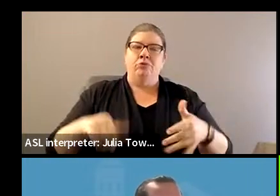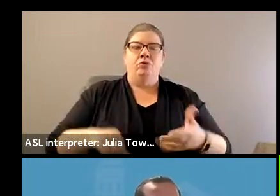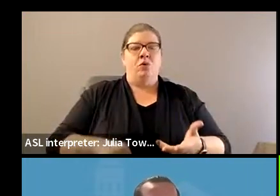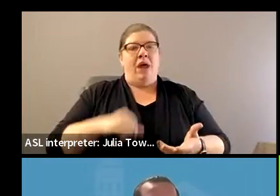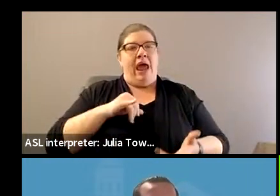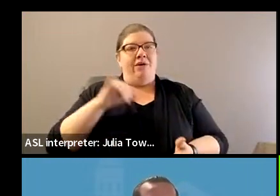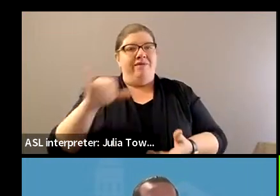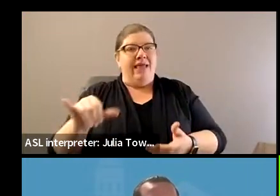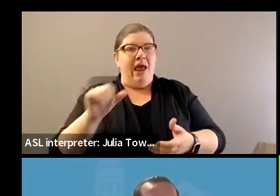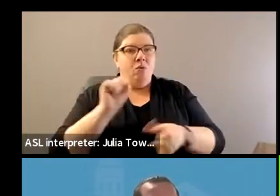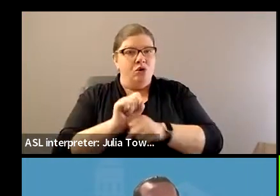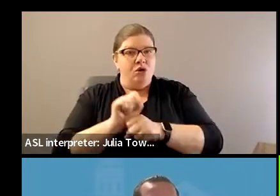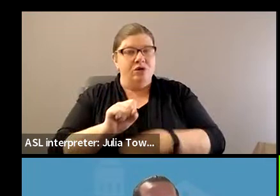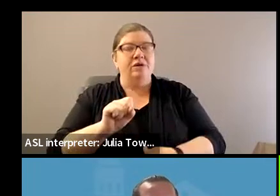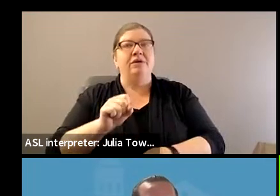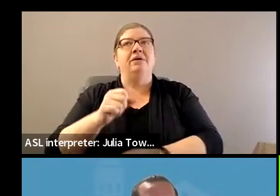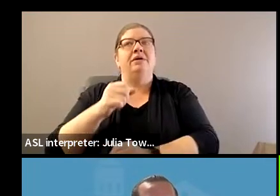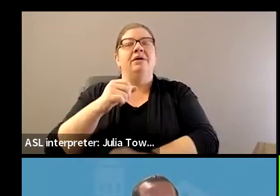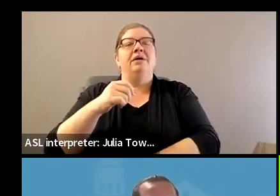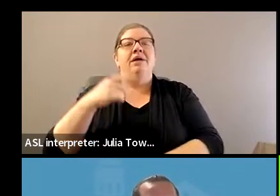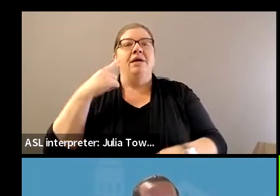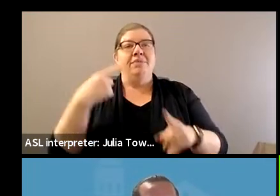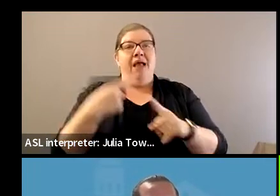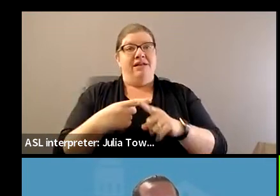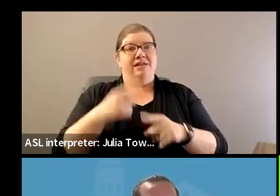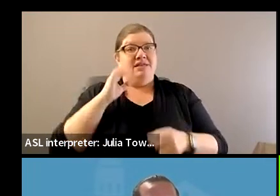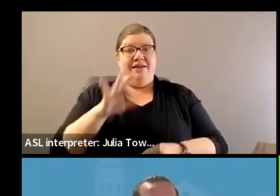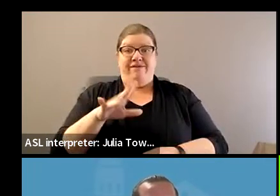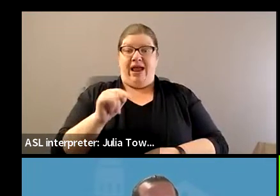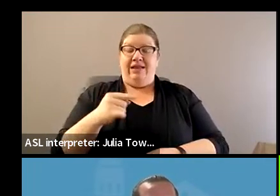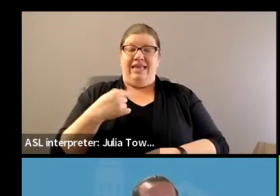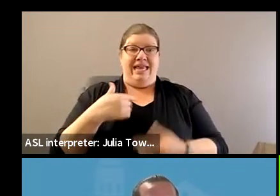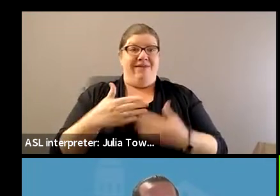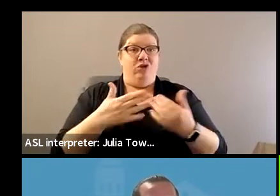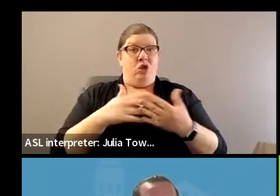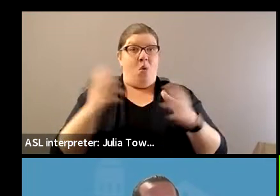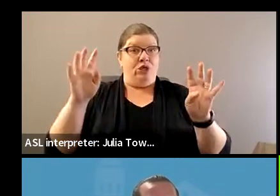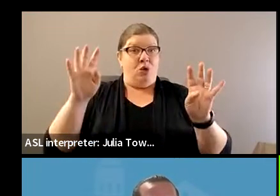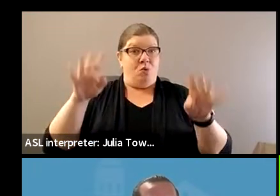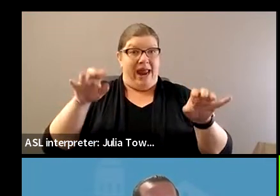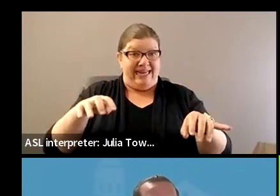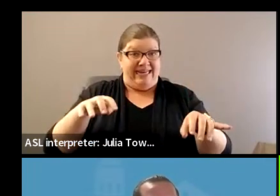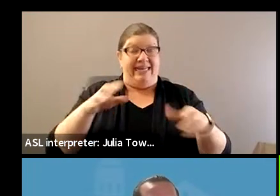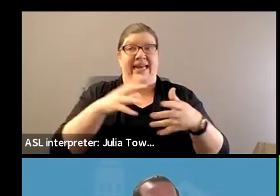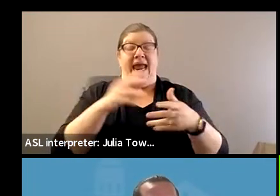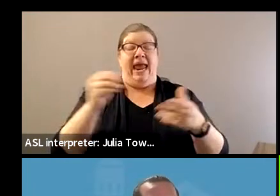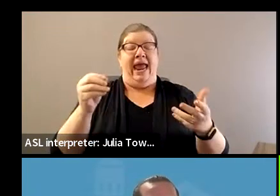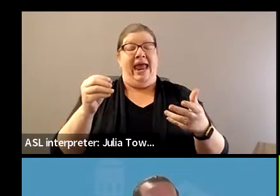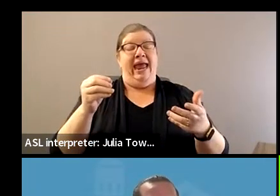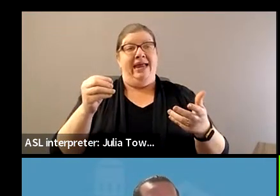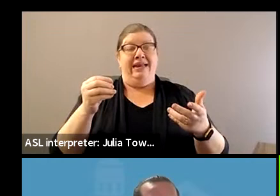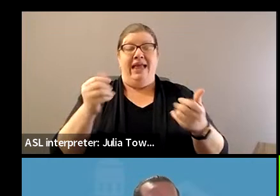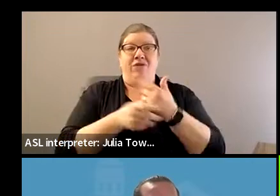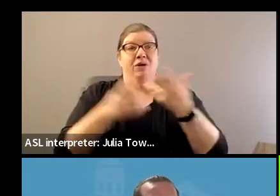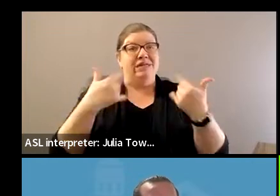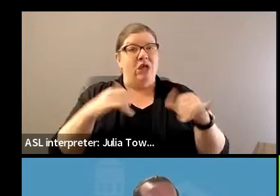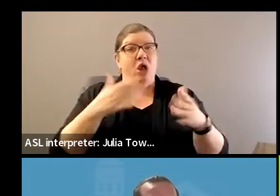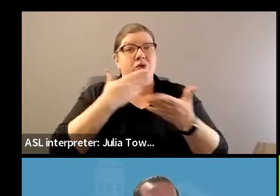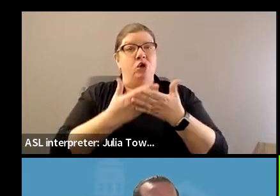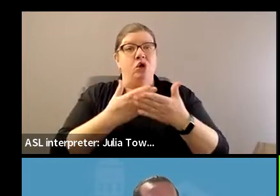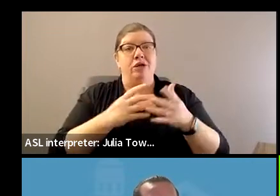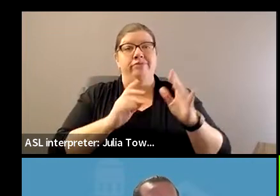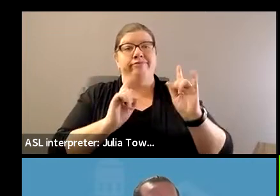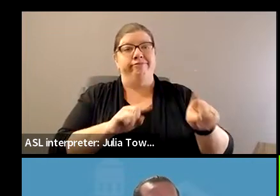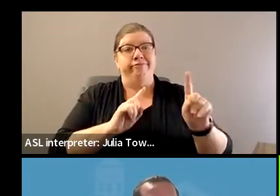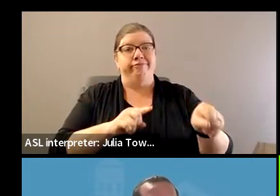that work and the fact that we also came in, even though it was raining and we had a very good turnout. I want to thank